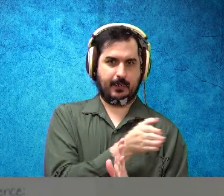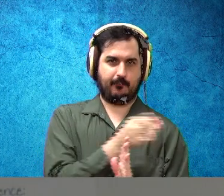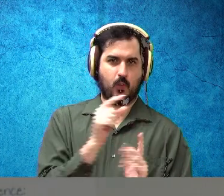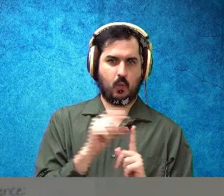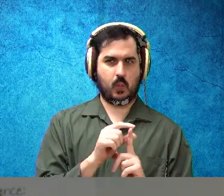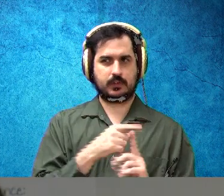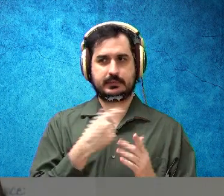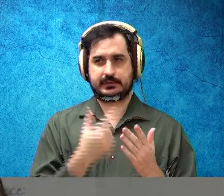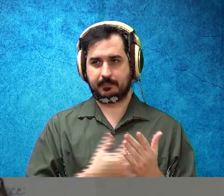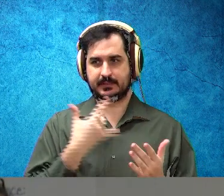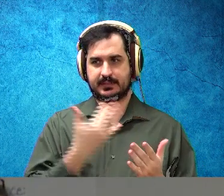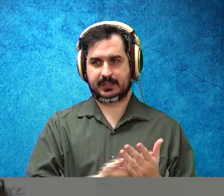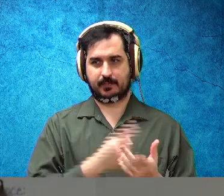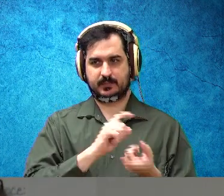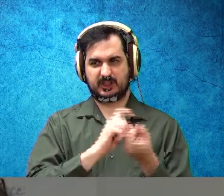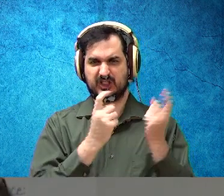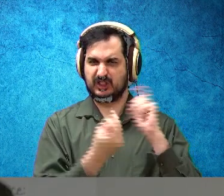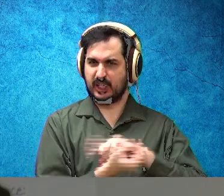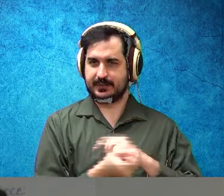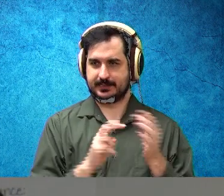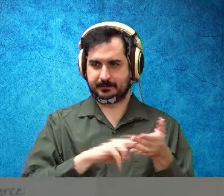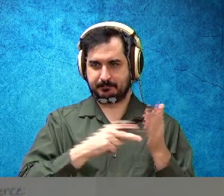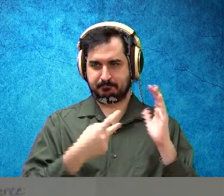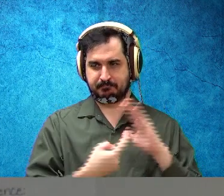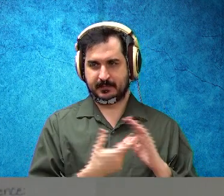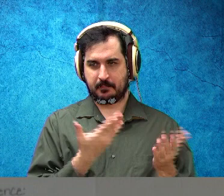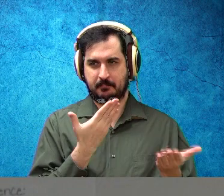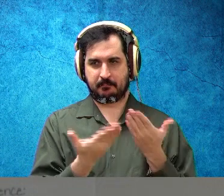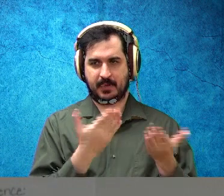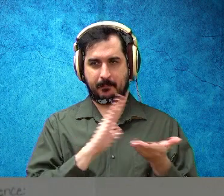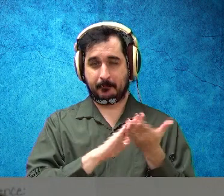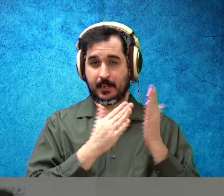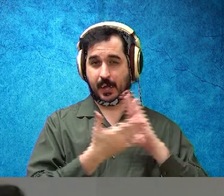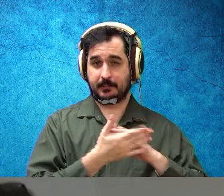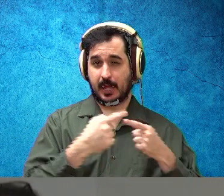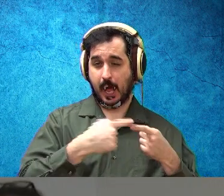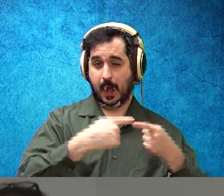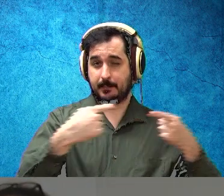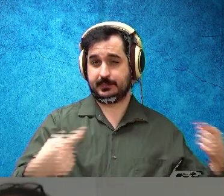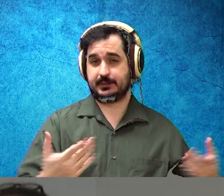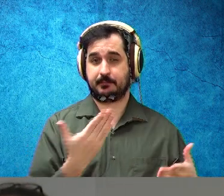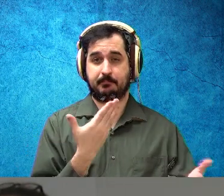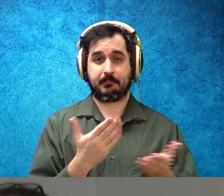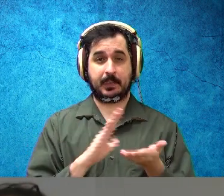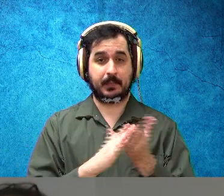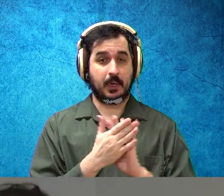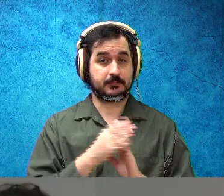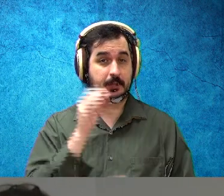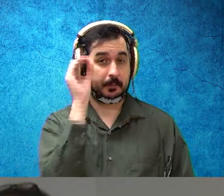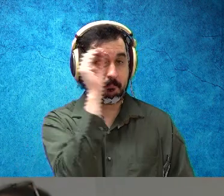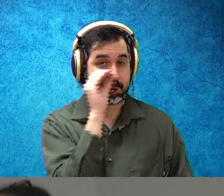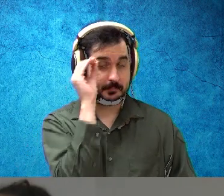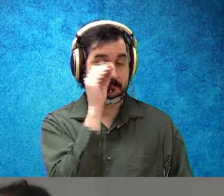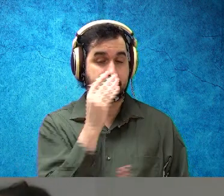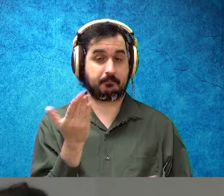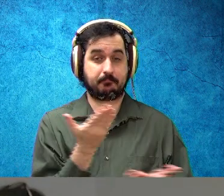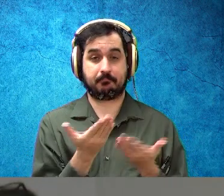meaning. Maybe it makes it the opposite. Maybe it makes it an opinion. Maybe it makes it repeat. Do it